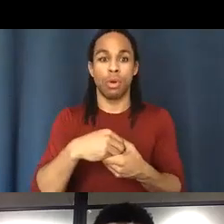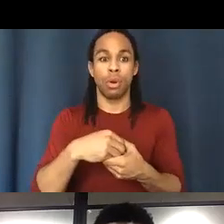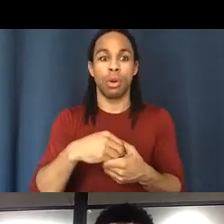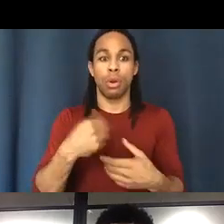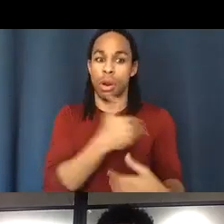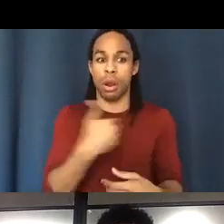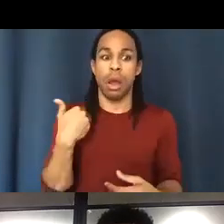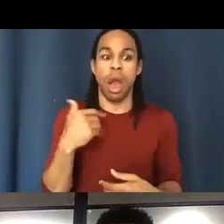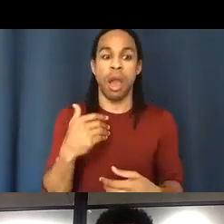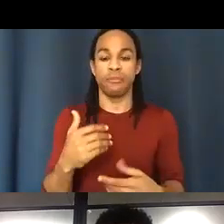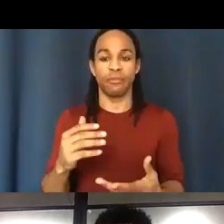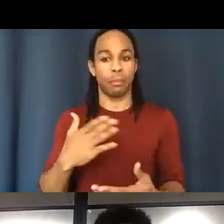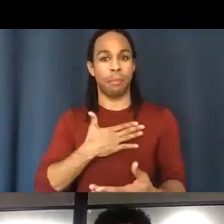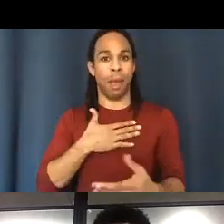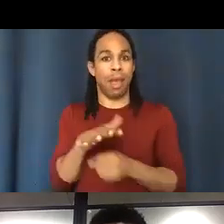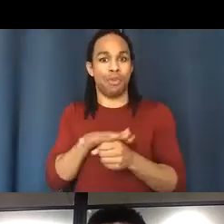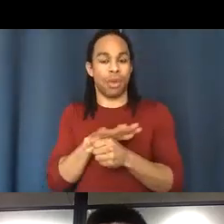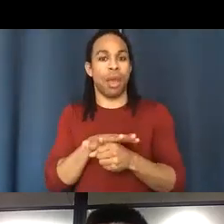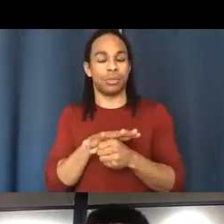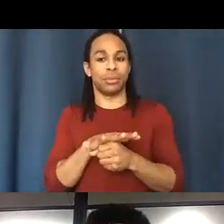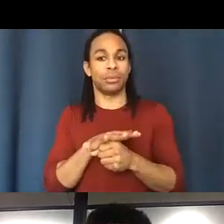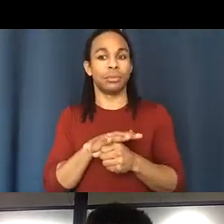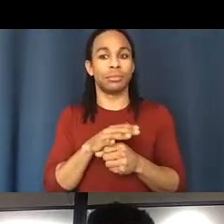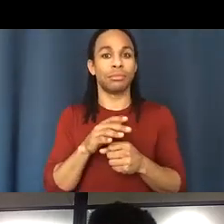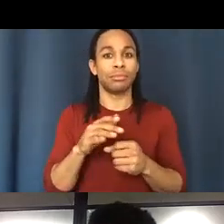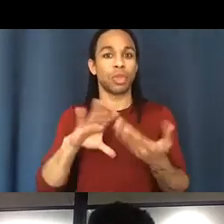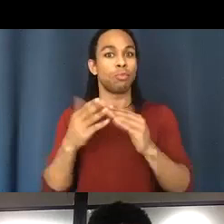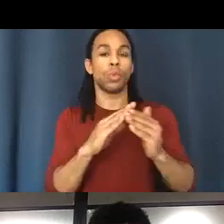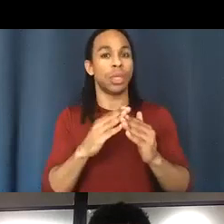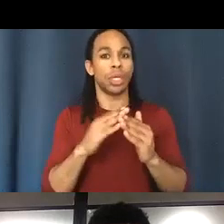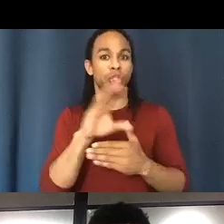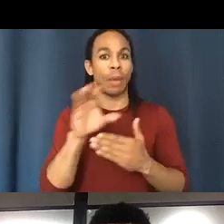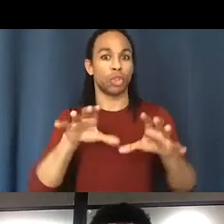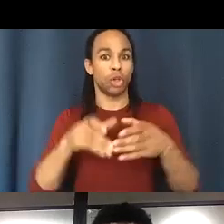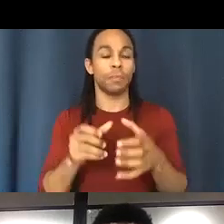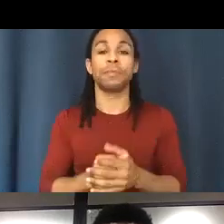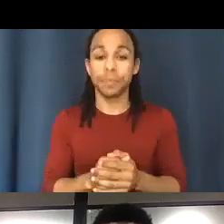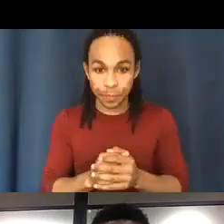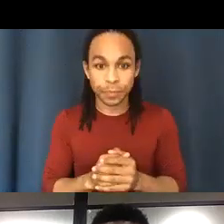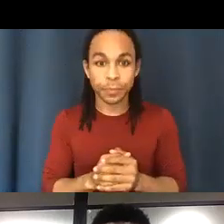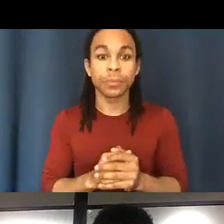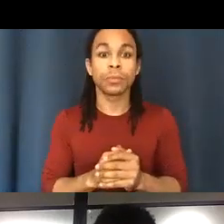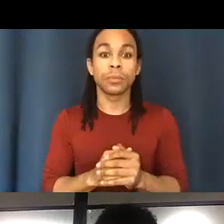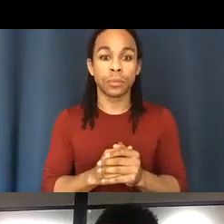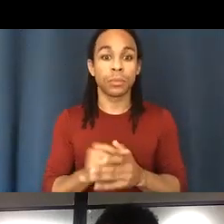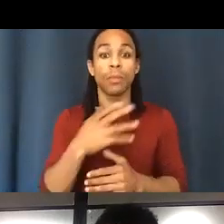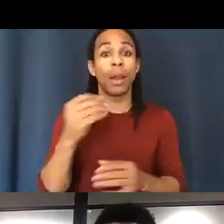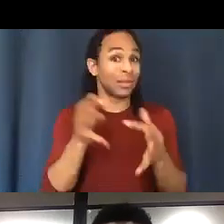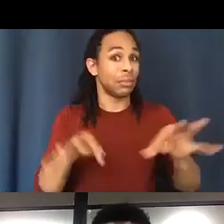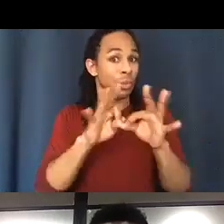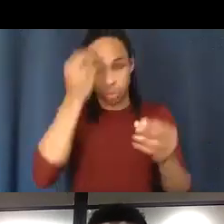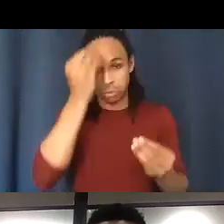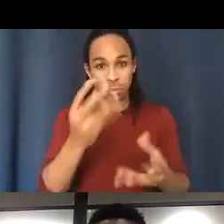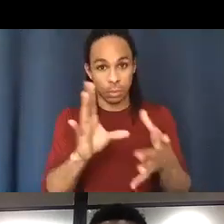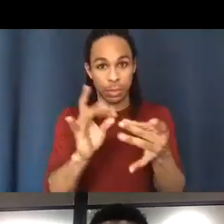CAN. I think it's important to mention that Cape Town, as many